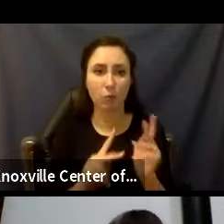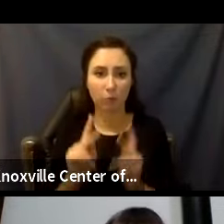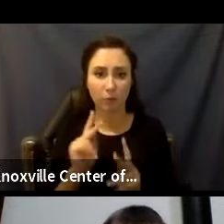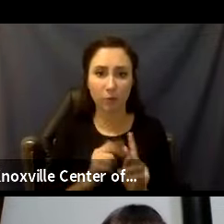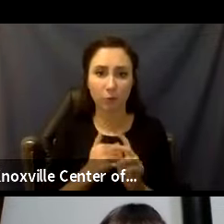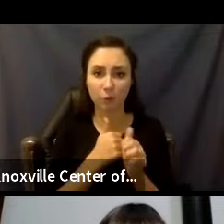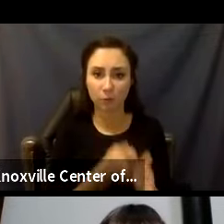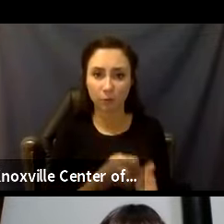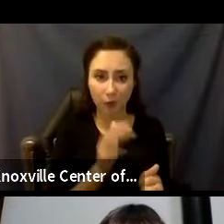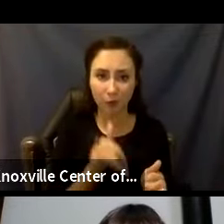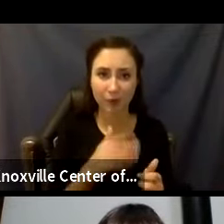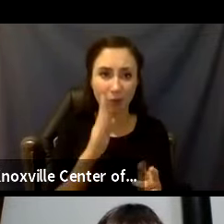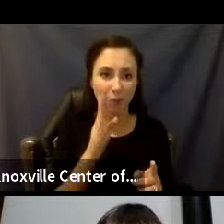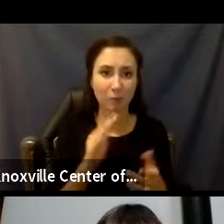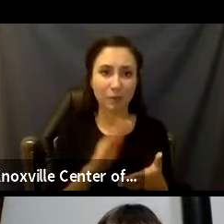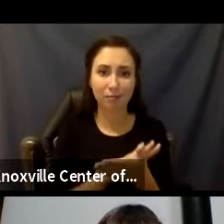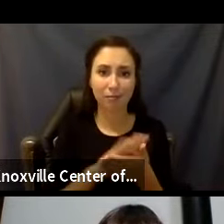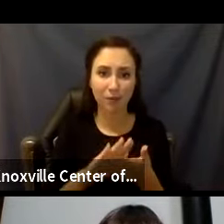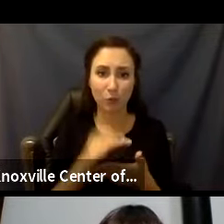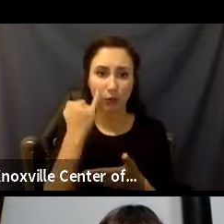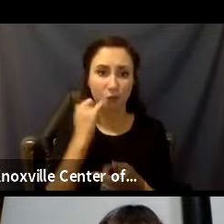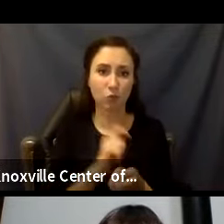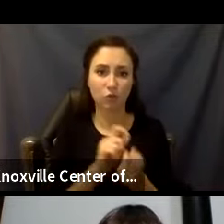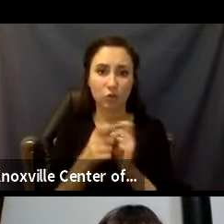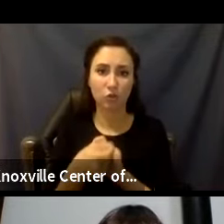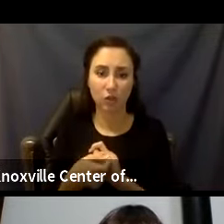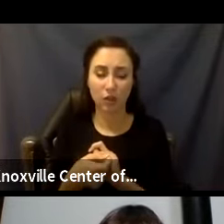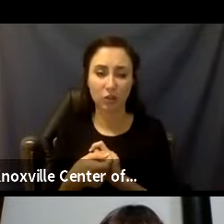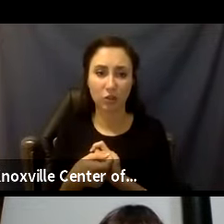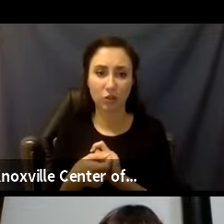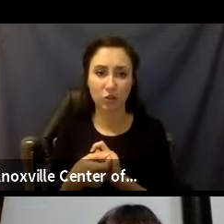to follow it. It would be cleaner to be able to